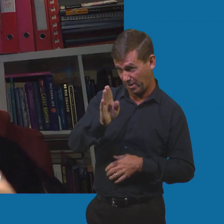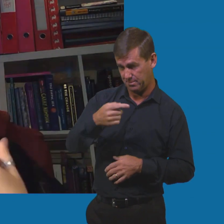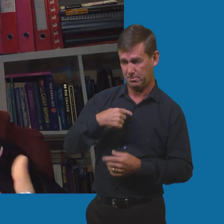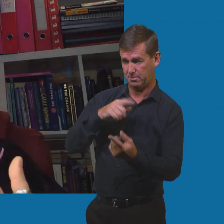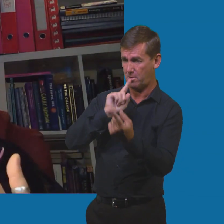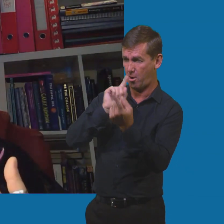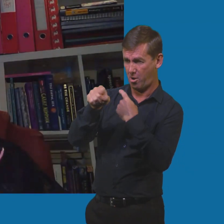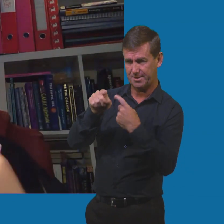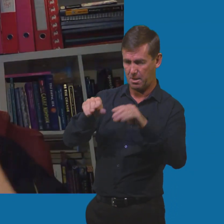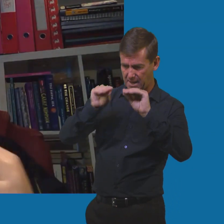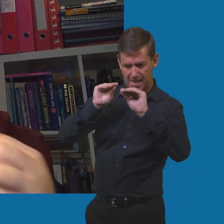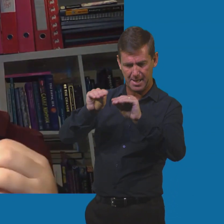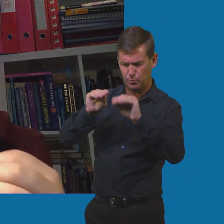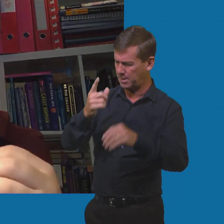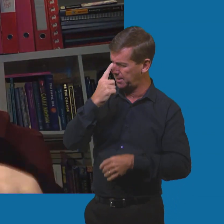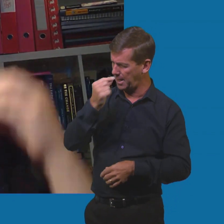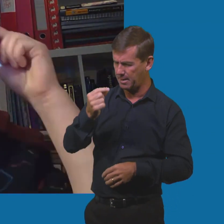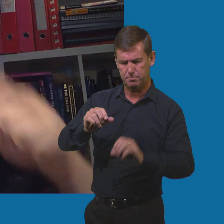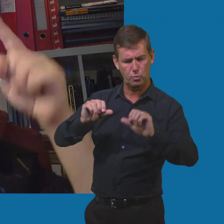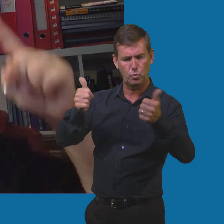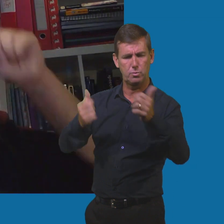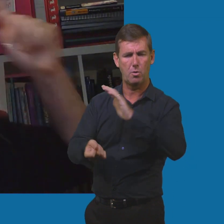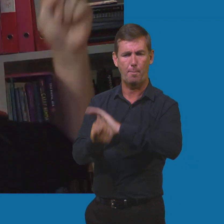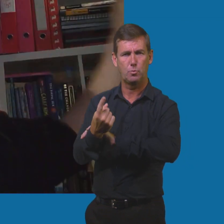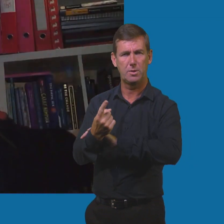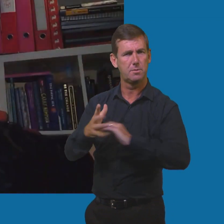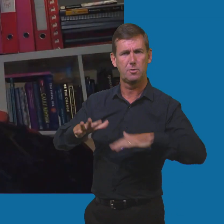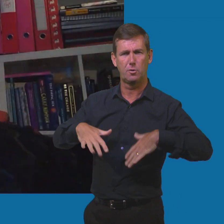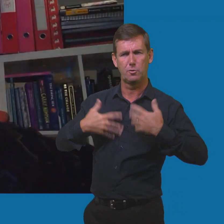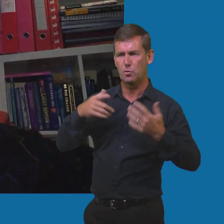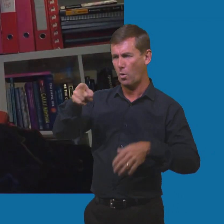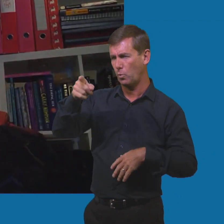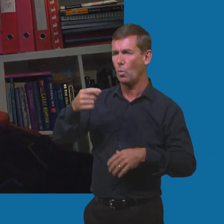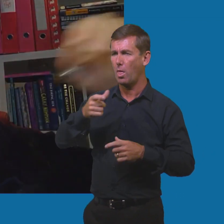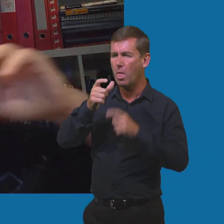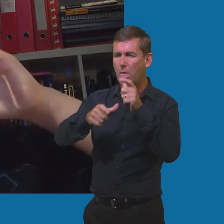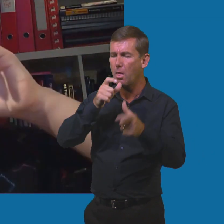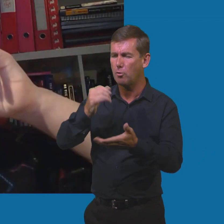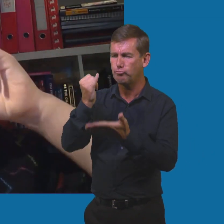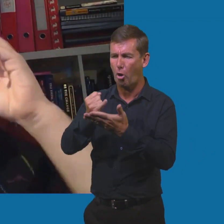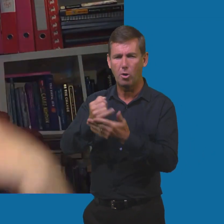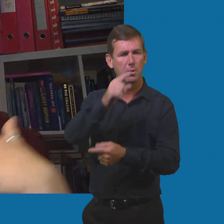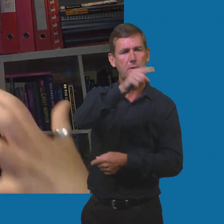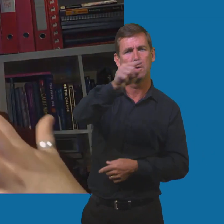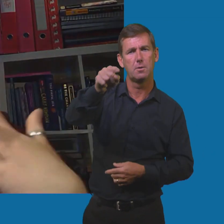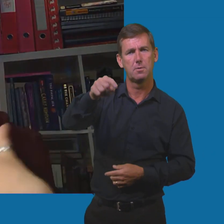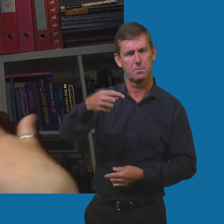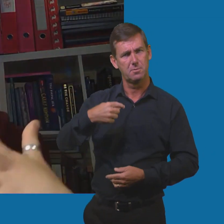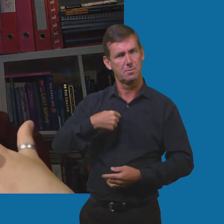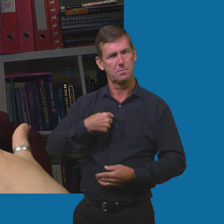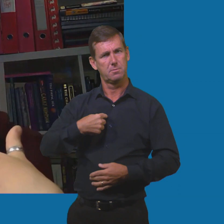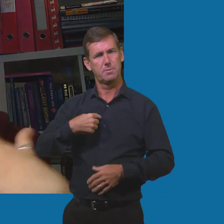you. I will educate you. This is your opportunity so you don't get it wrong for all the other disabled people you meet. So I try and use